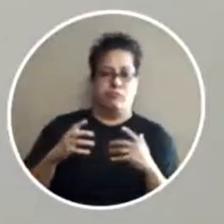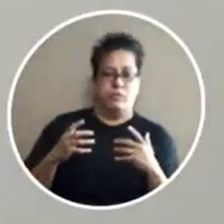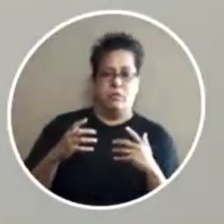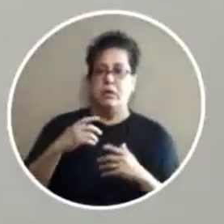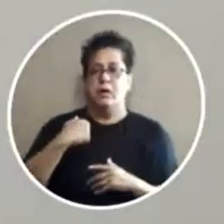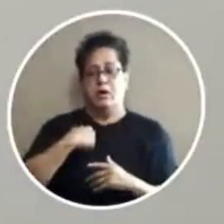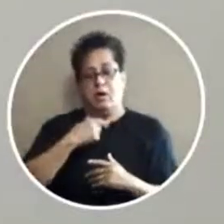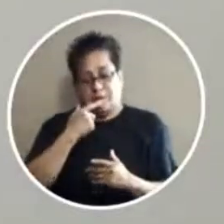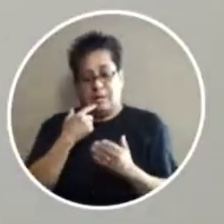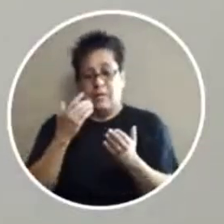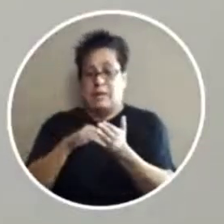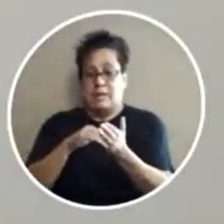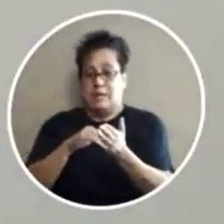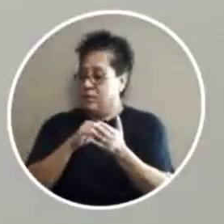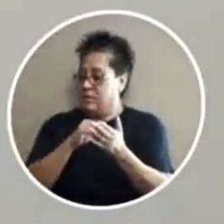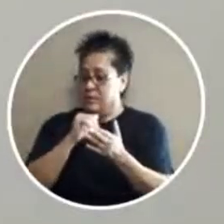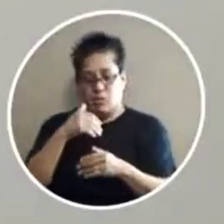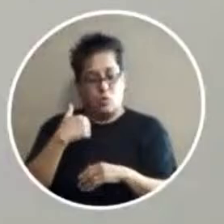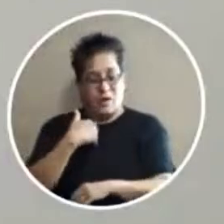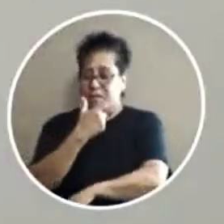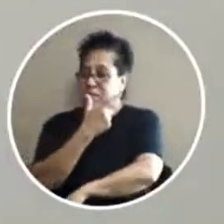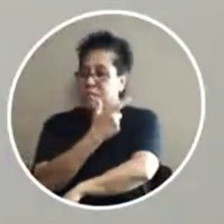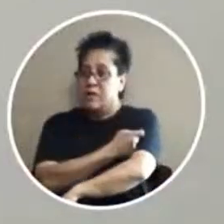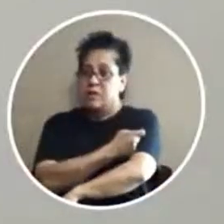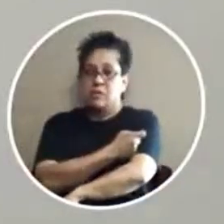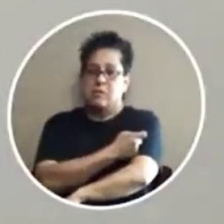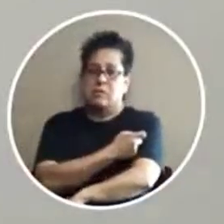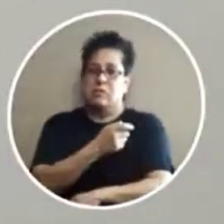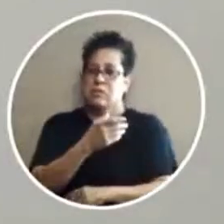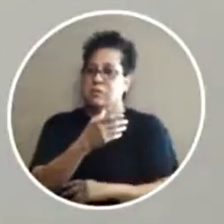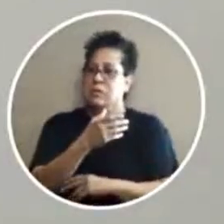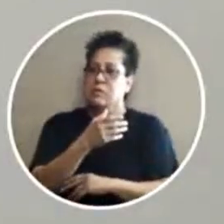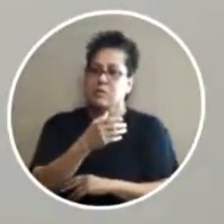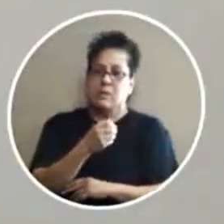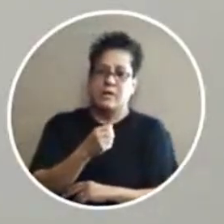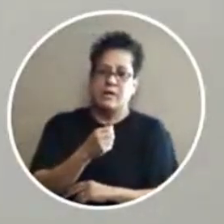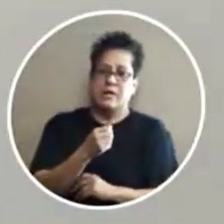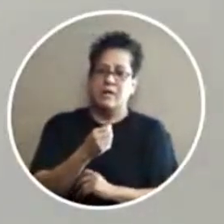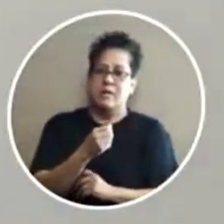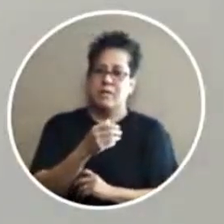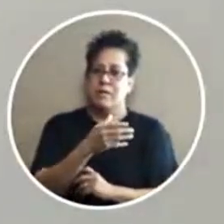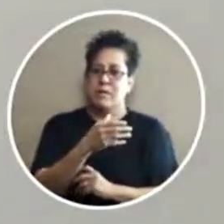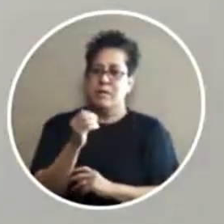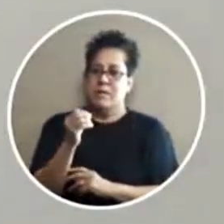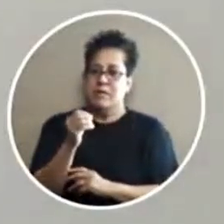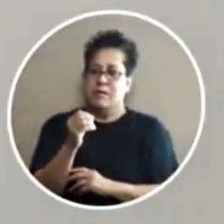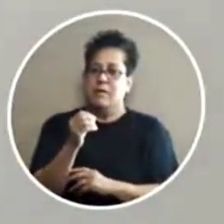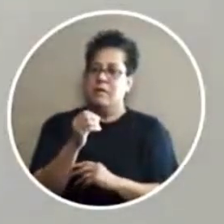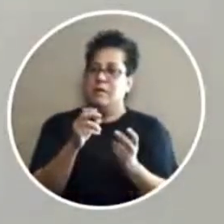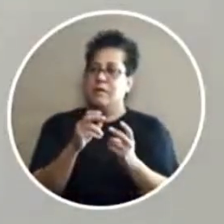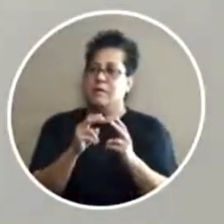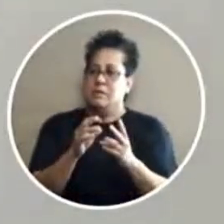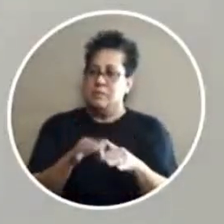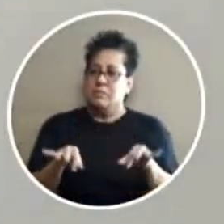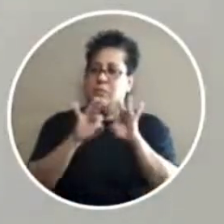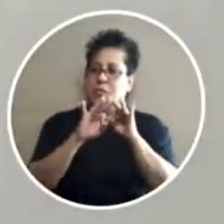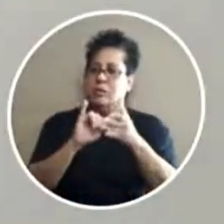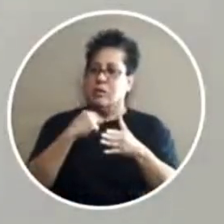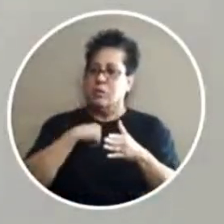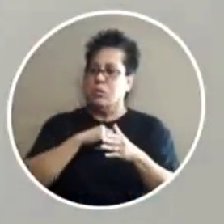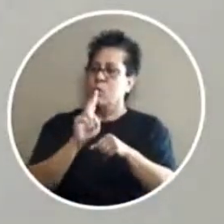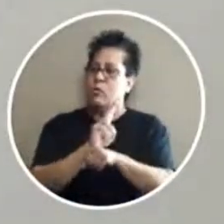say it again, without a vaccine or medication to treat COVID-19, it is critical that we wear face